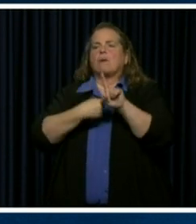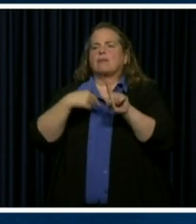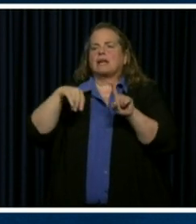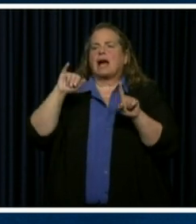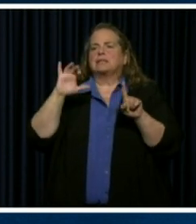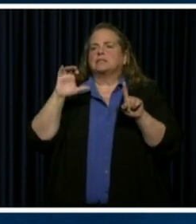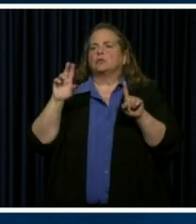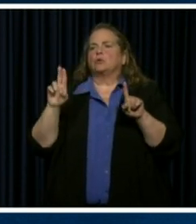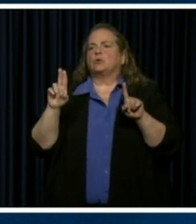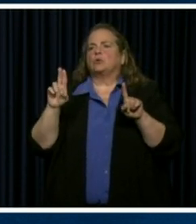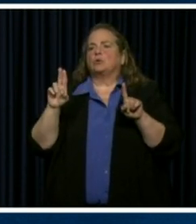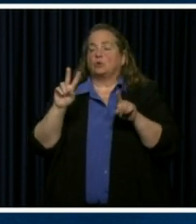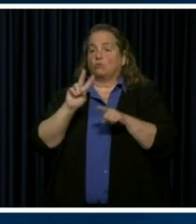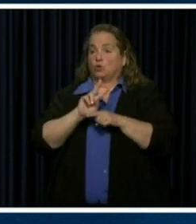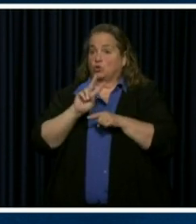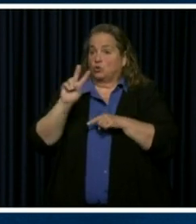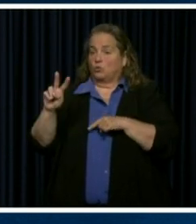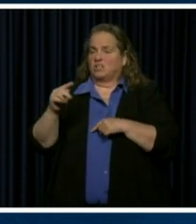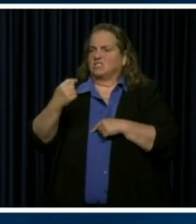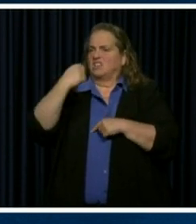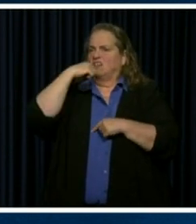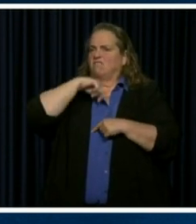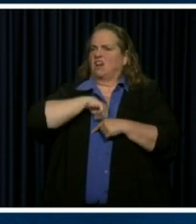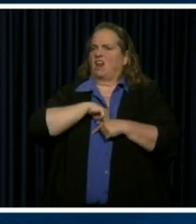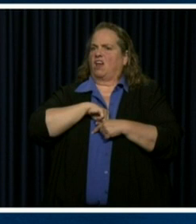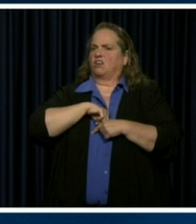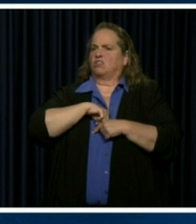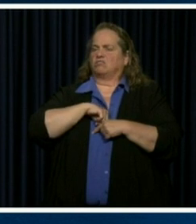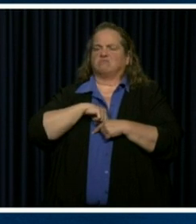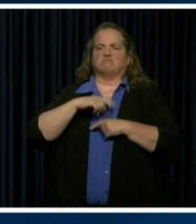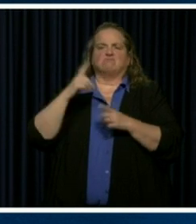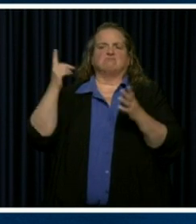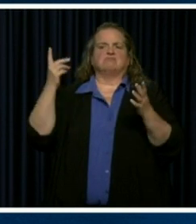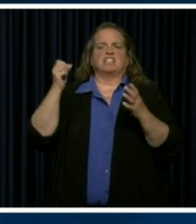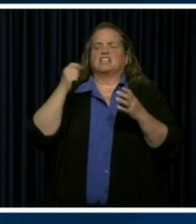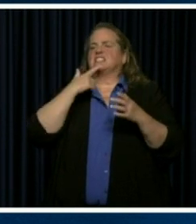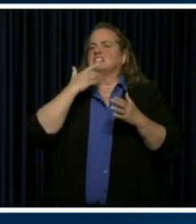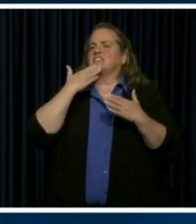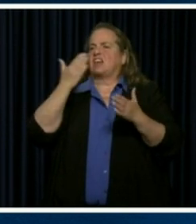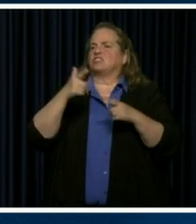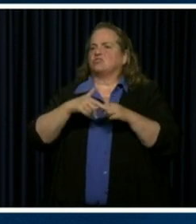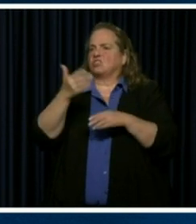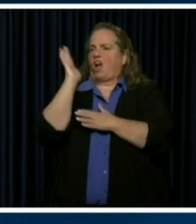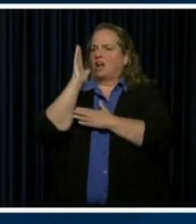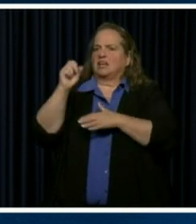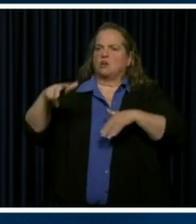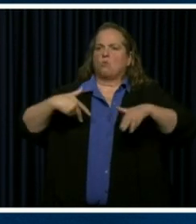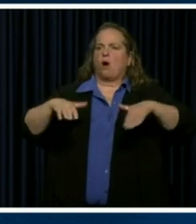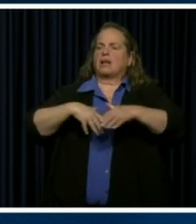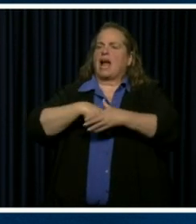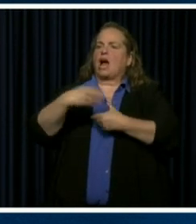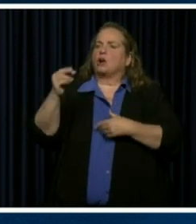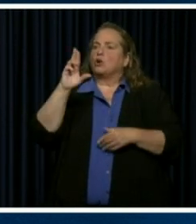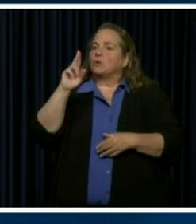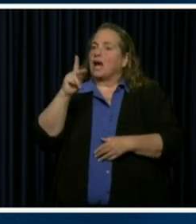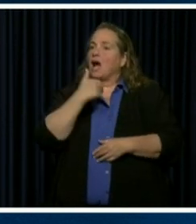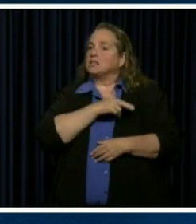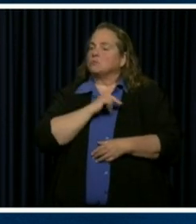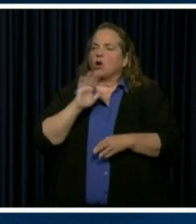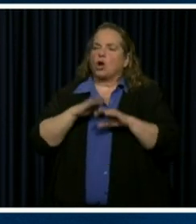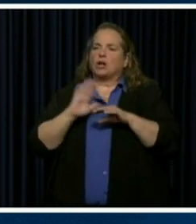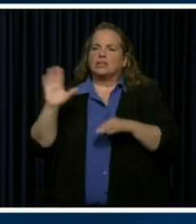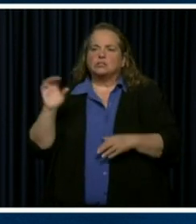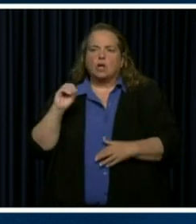those, Jerome was on a ventilator. He praises God that he walked out of UK hospital on his own, no